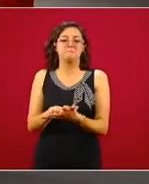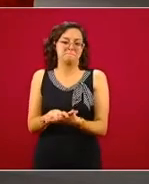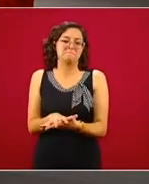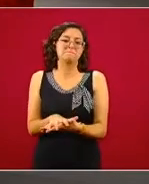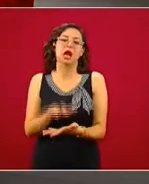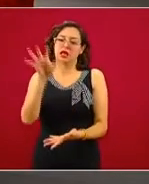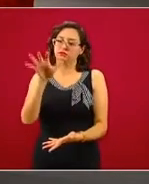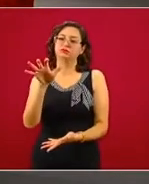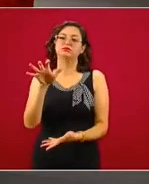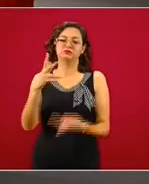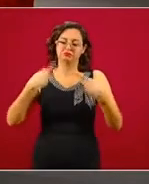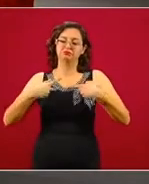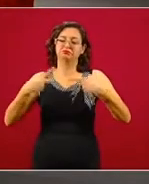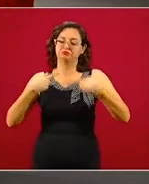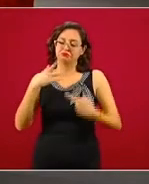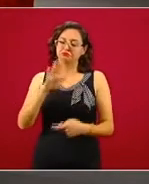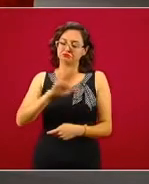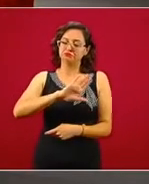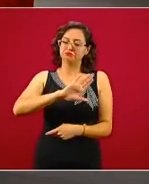And